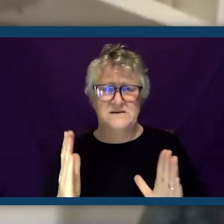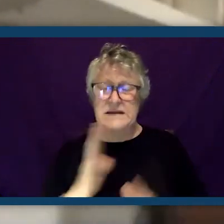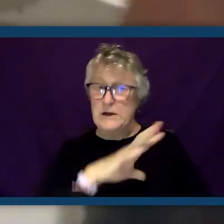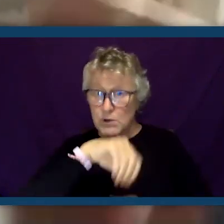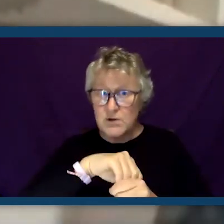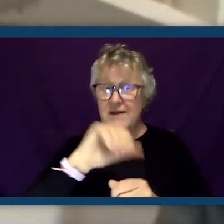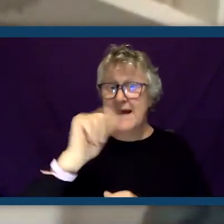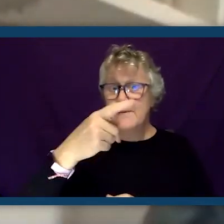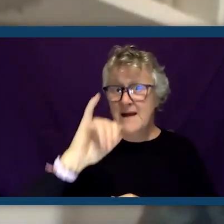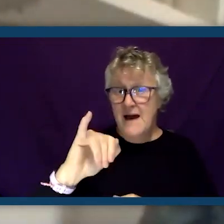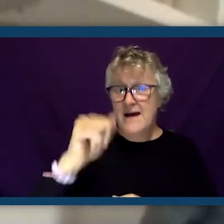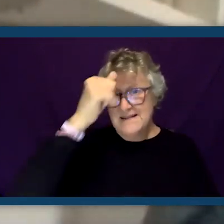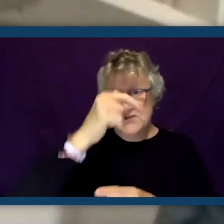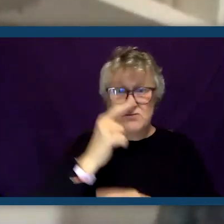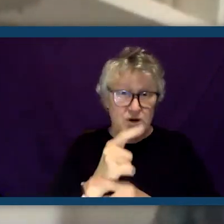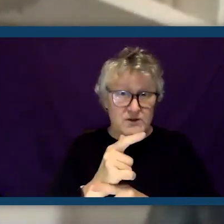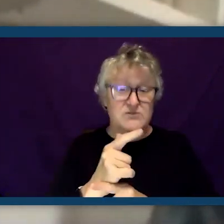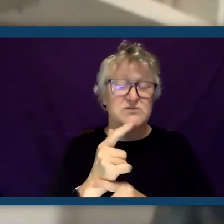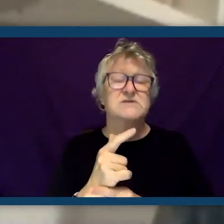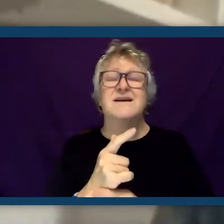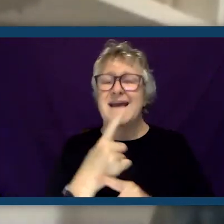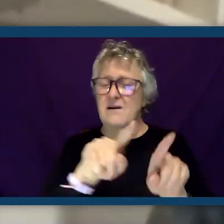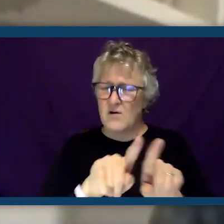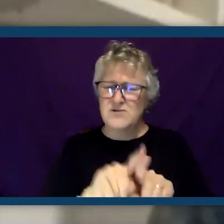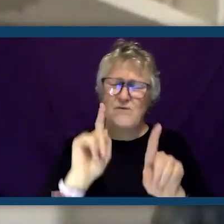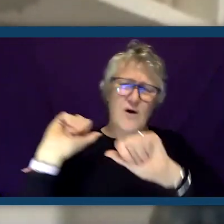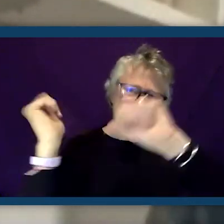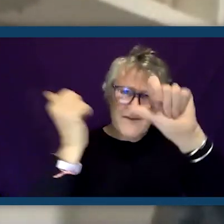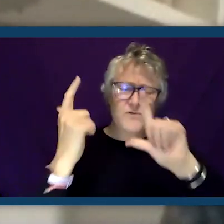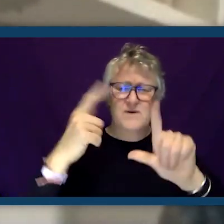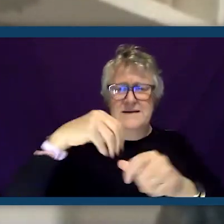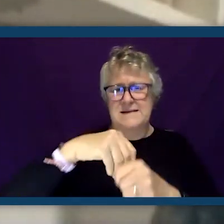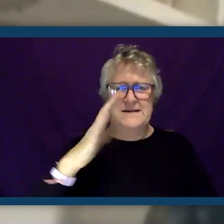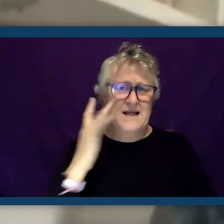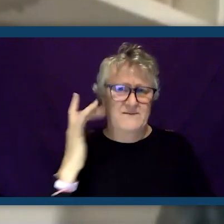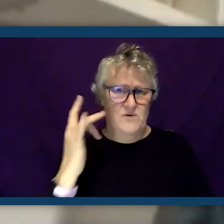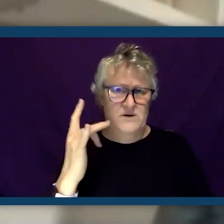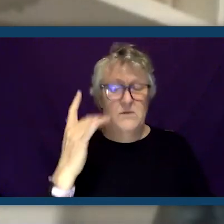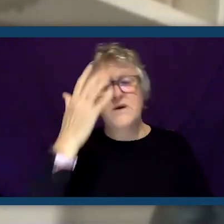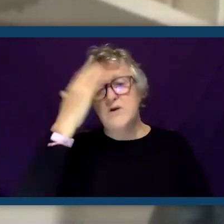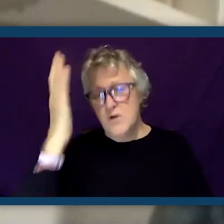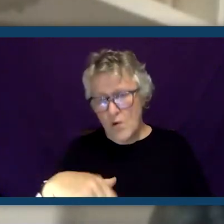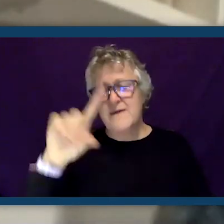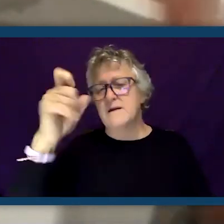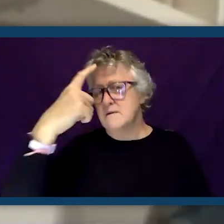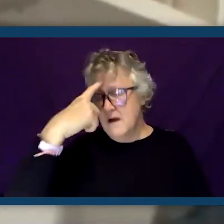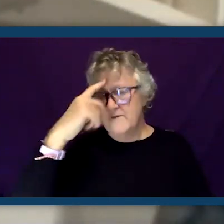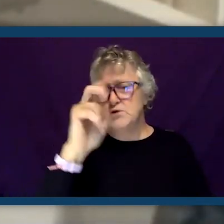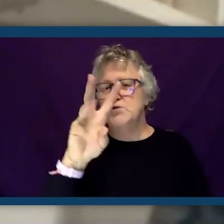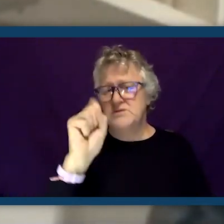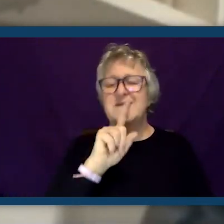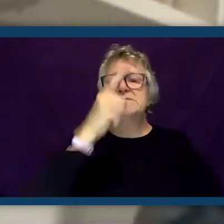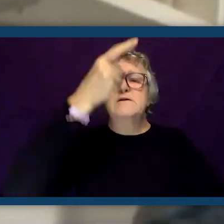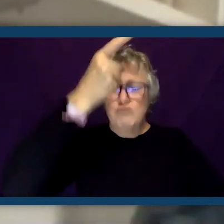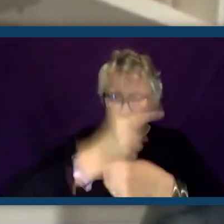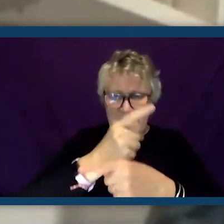me, as well as everyone in California. And we know that Governor Newsom is the right person for the job. So check out that